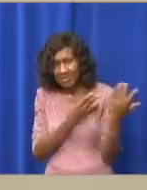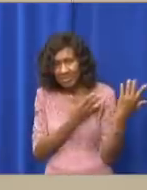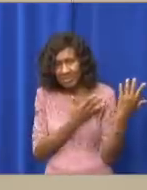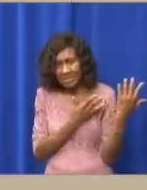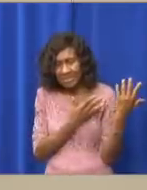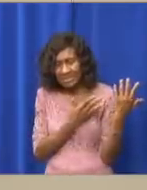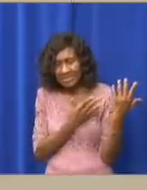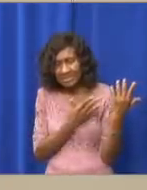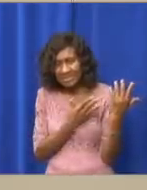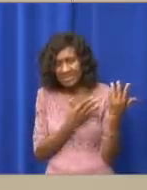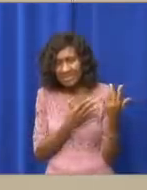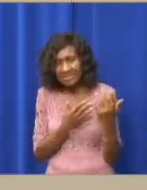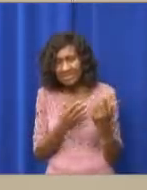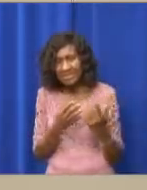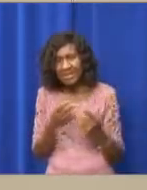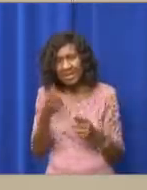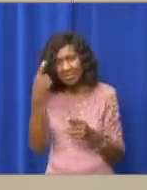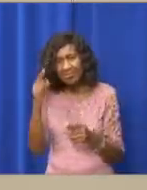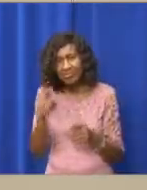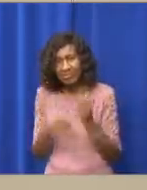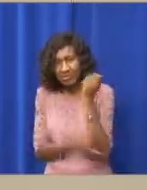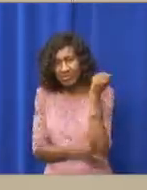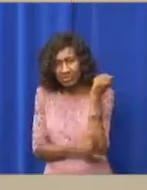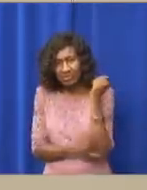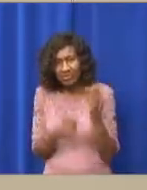can resume getting their mail to us again.